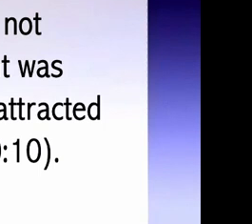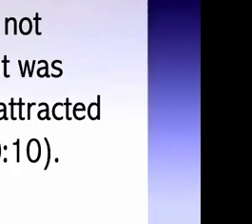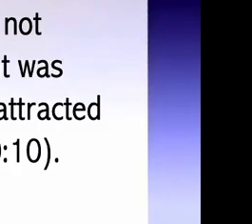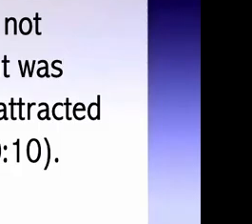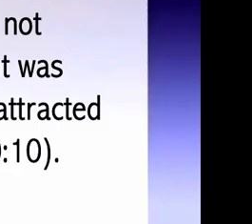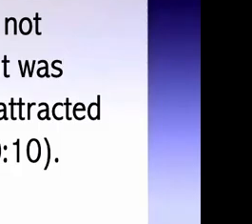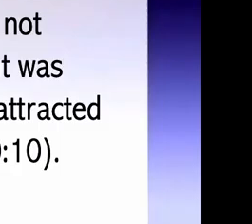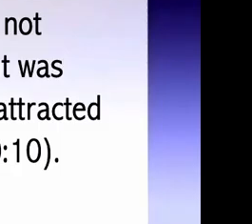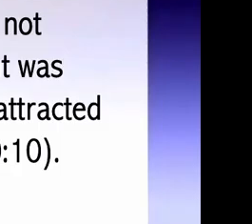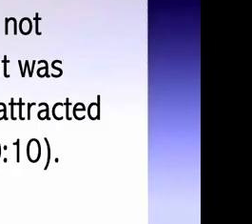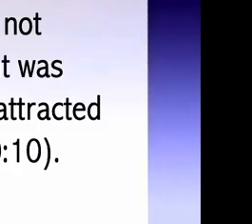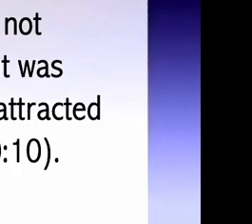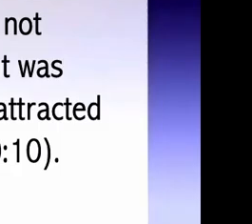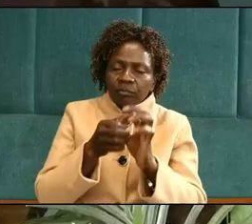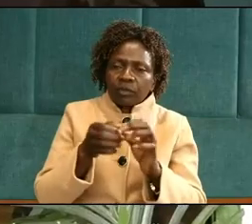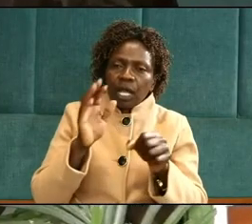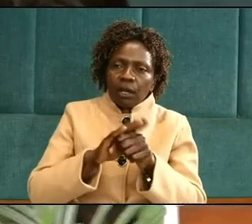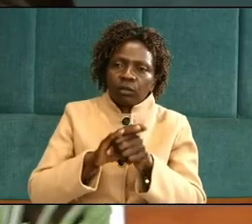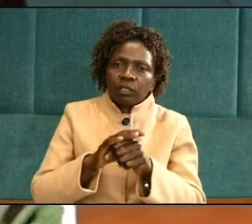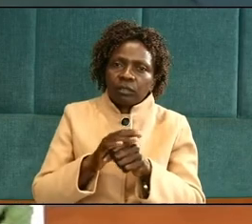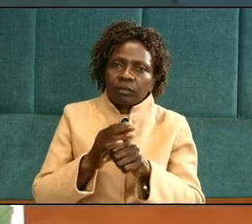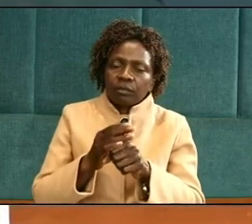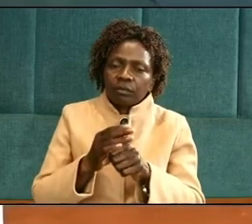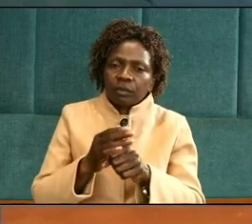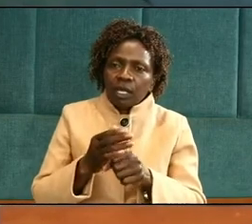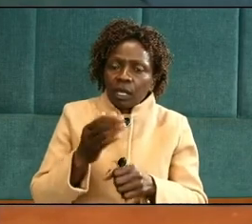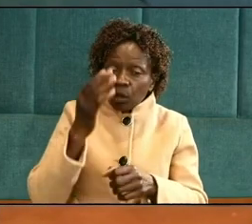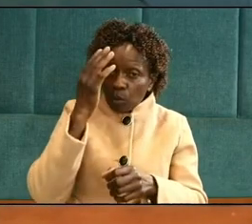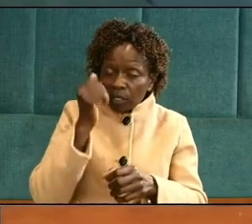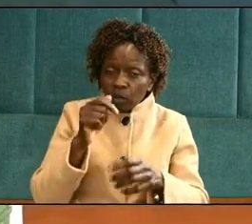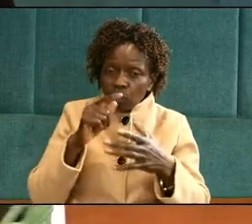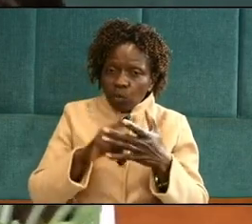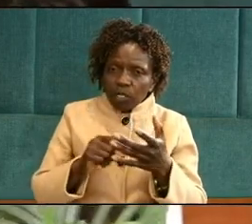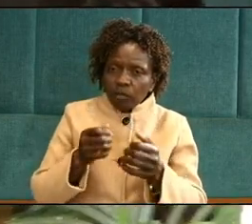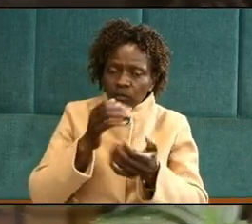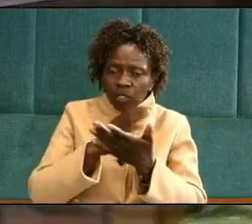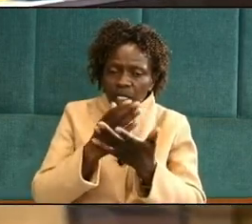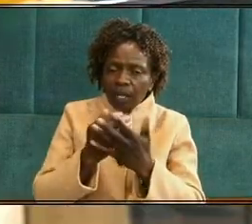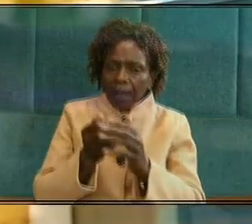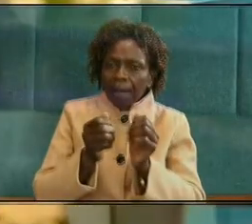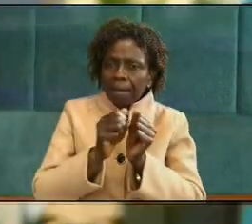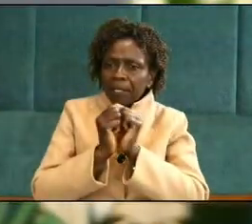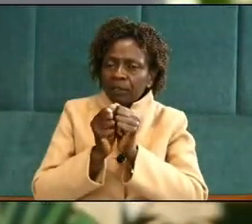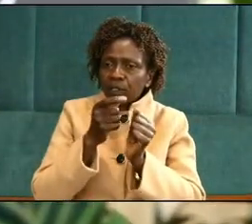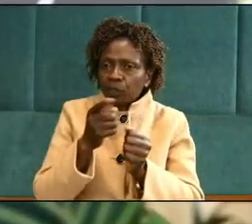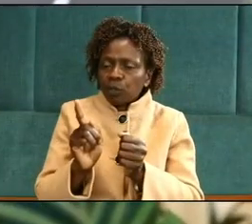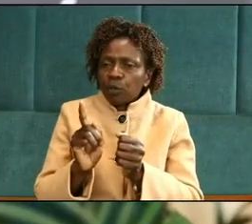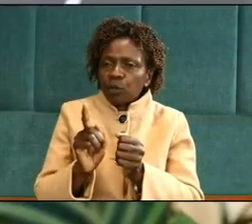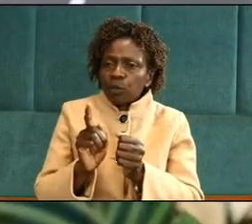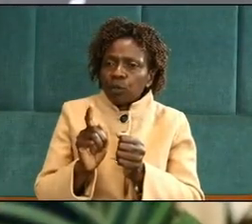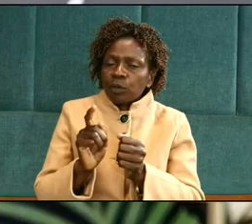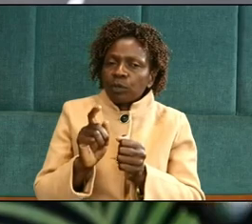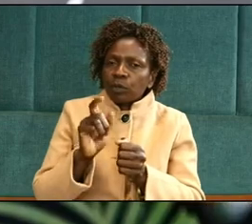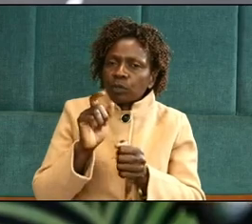so much that he doesn't want what is shared between you as spouses also to be shared between you and